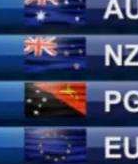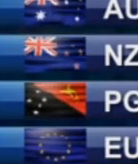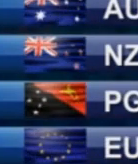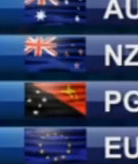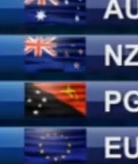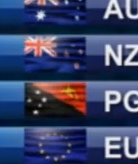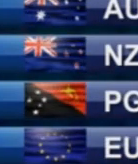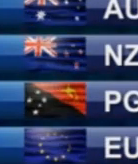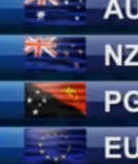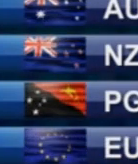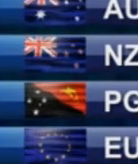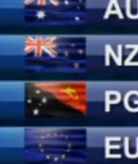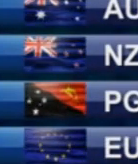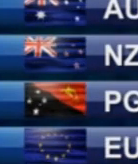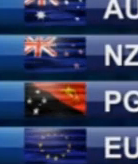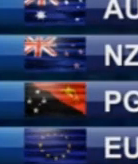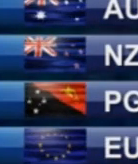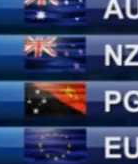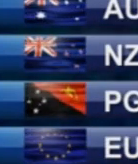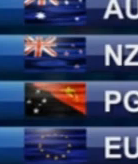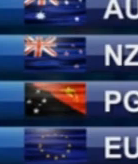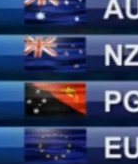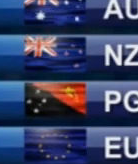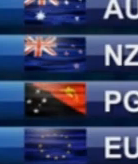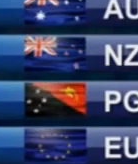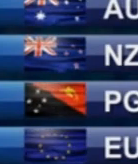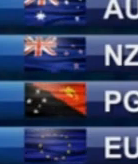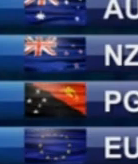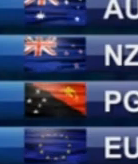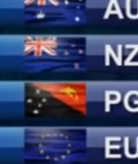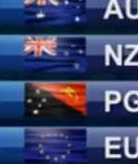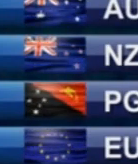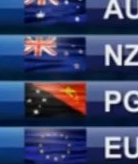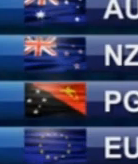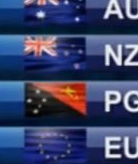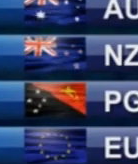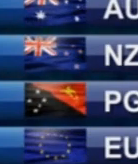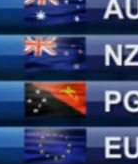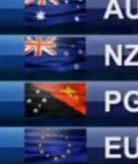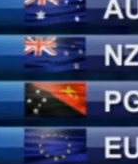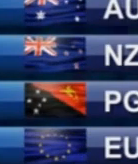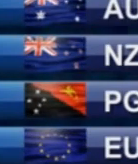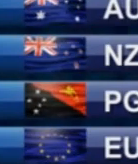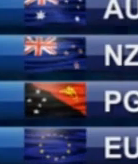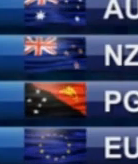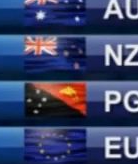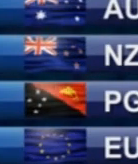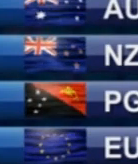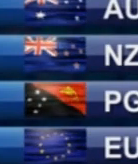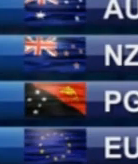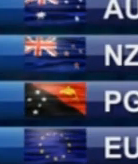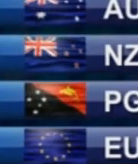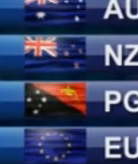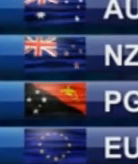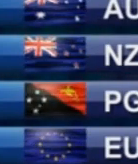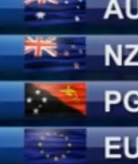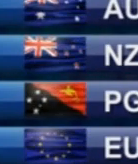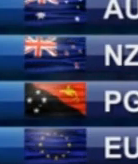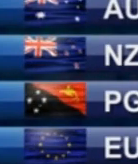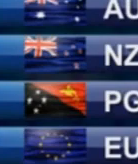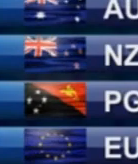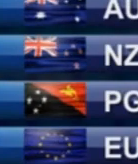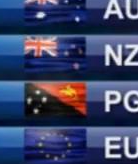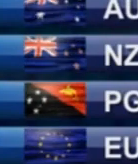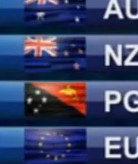partners, the Aussie and Kiwi dollars, including the PNG Kina and the euro. It slid against the Chinese yuan, US